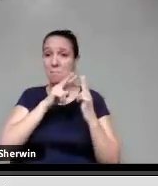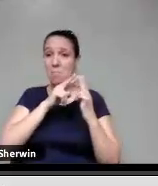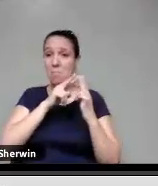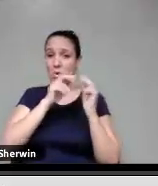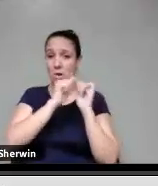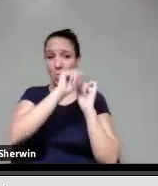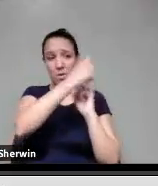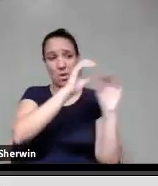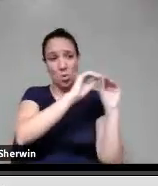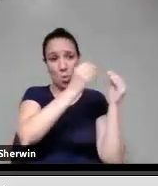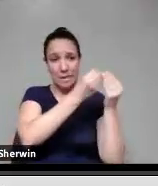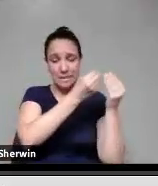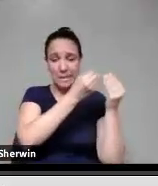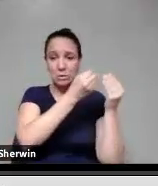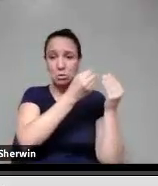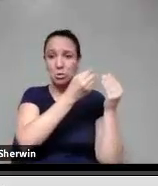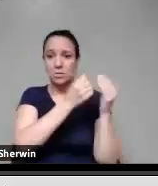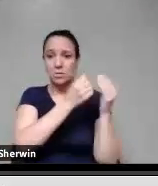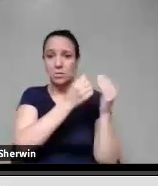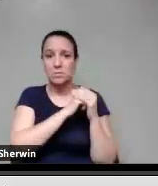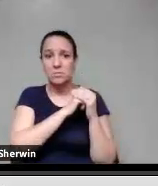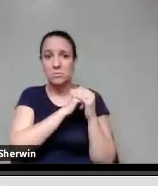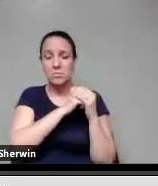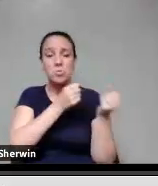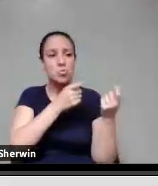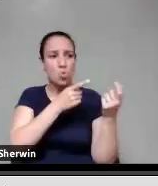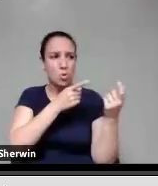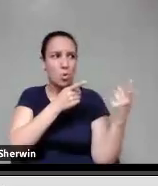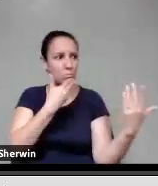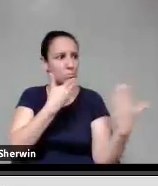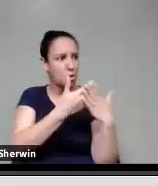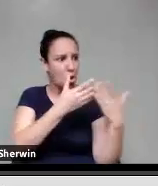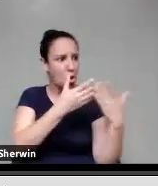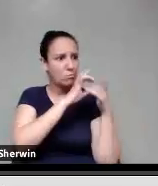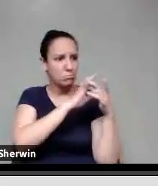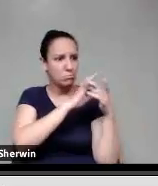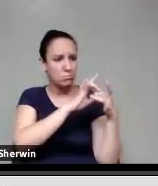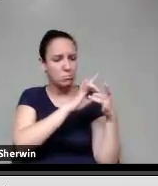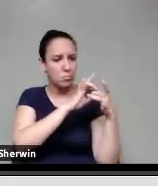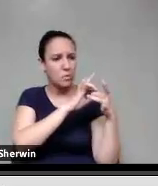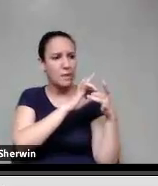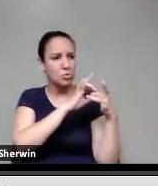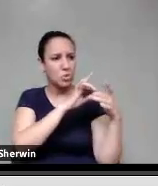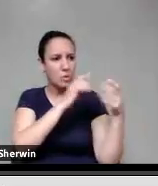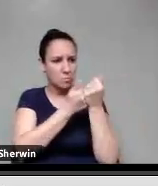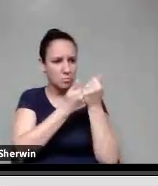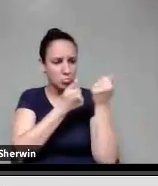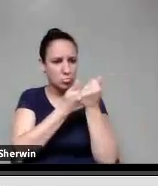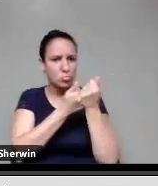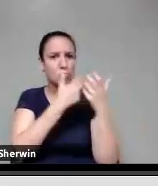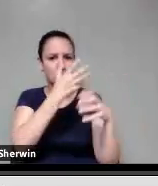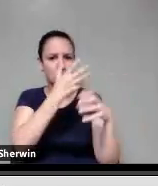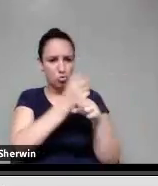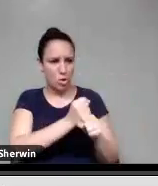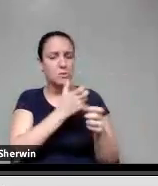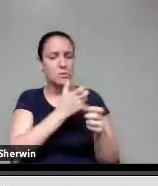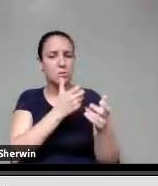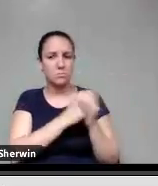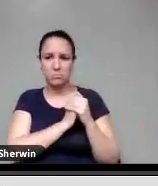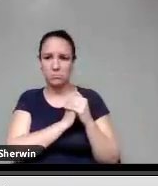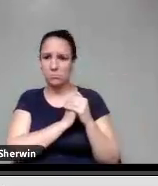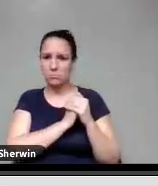organization so that you have their credibility and their trust with their group already built in, because most community organizations